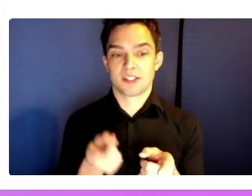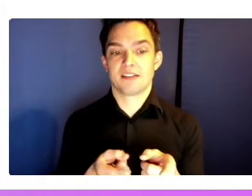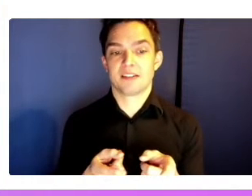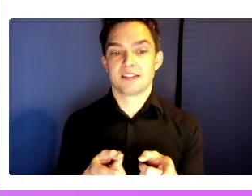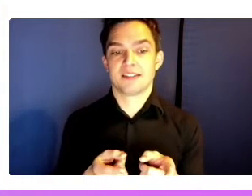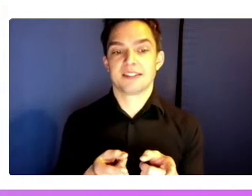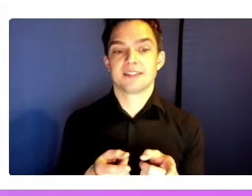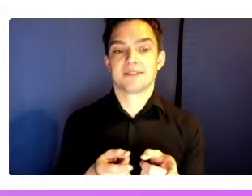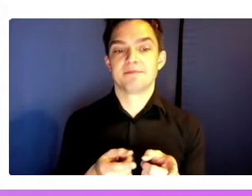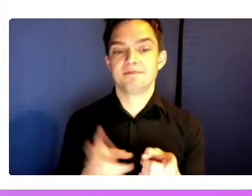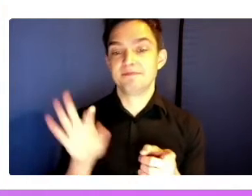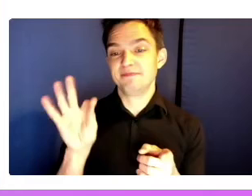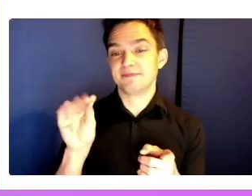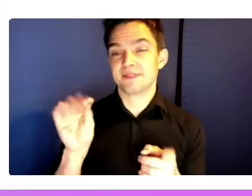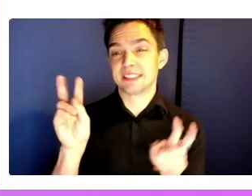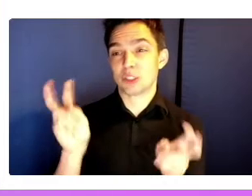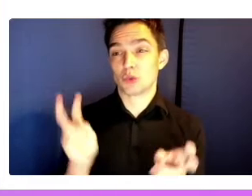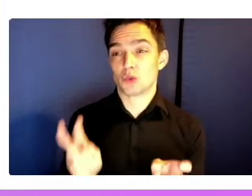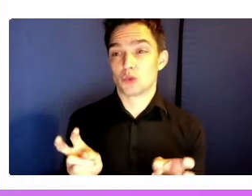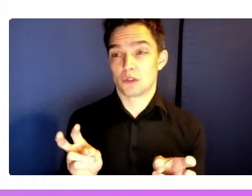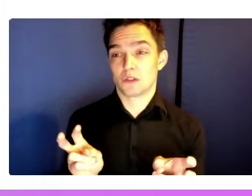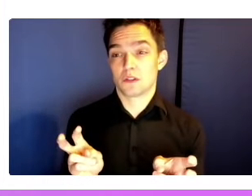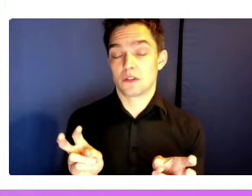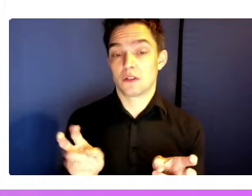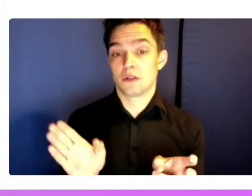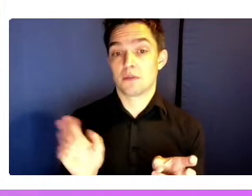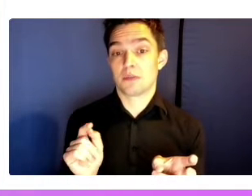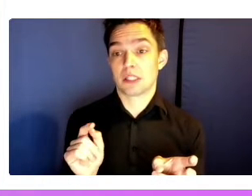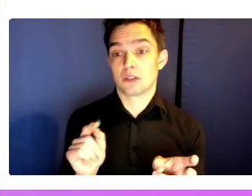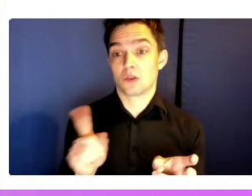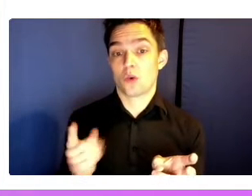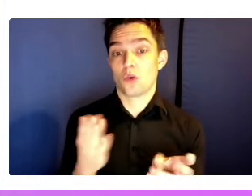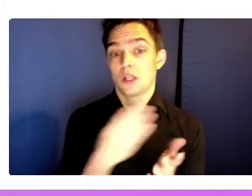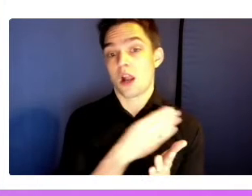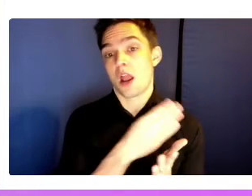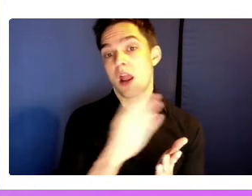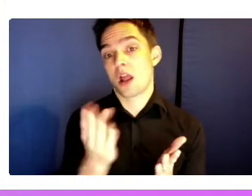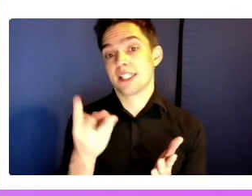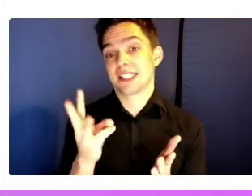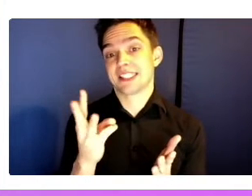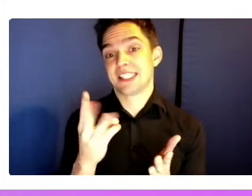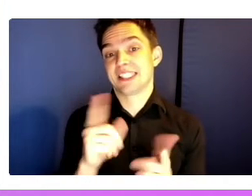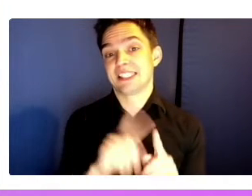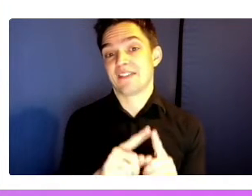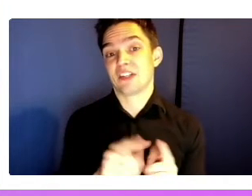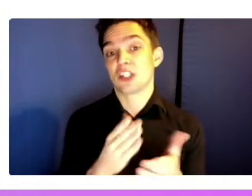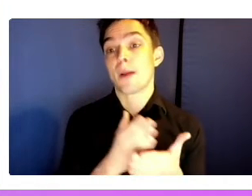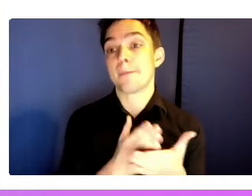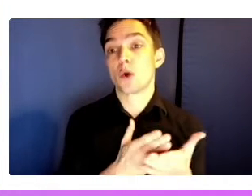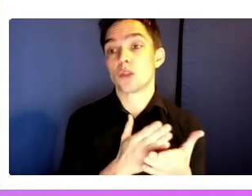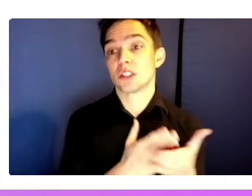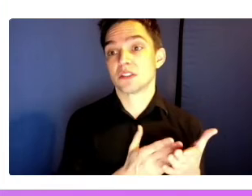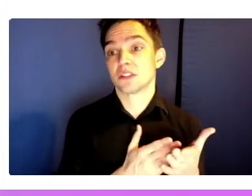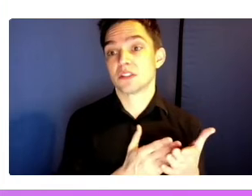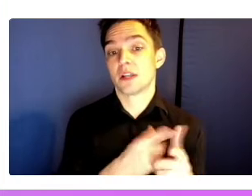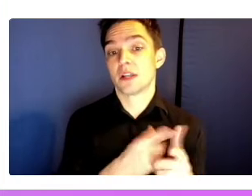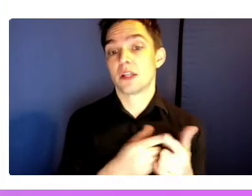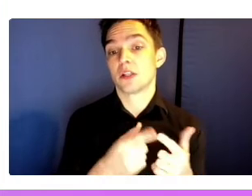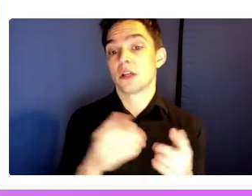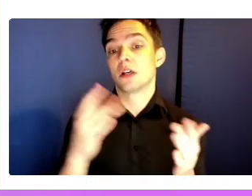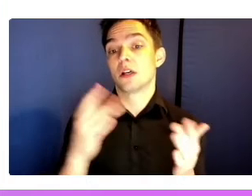was 90 issues, but it was only across 16 different components. And then you get down to